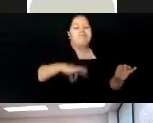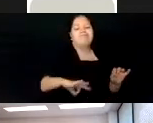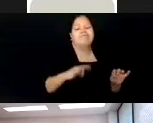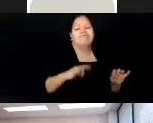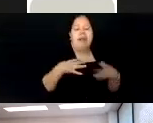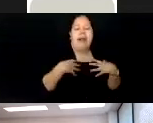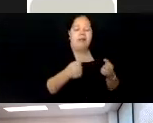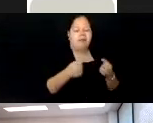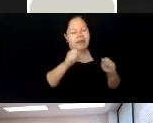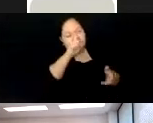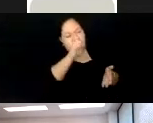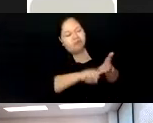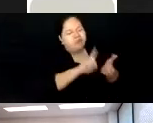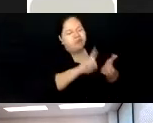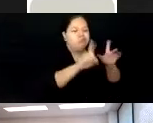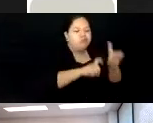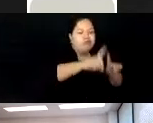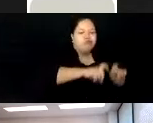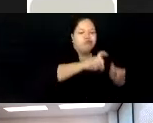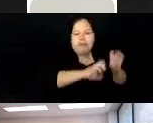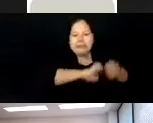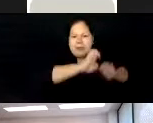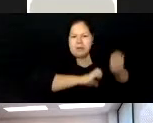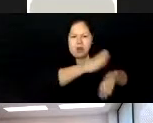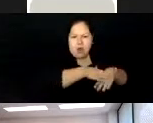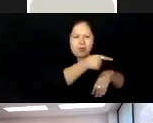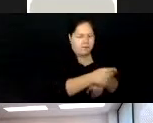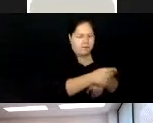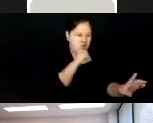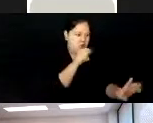as patients for whom the system existed to care.